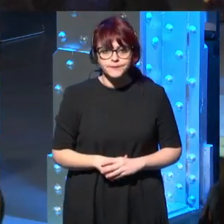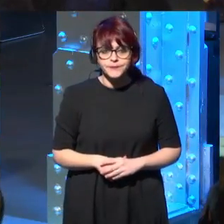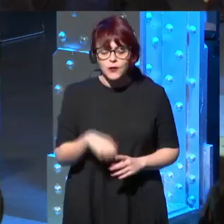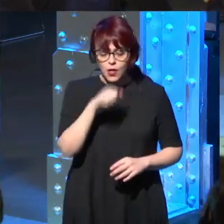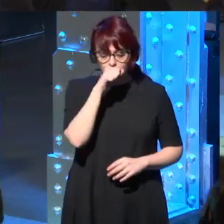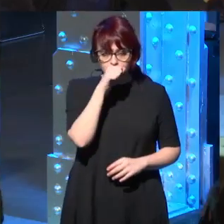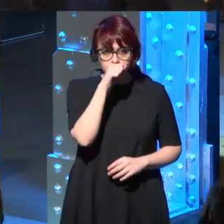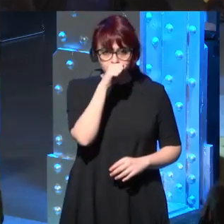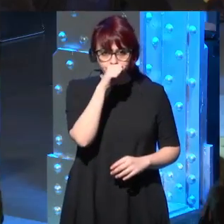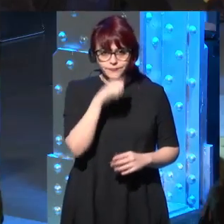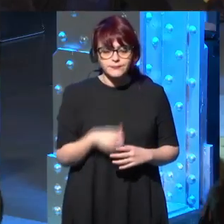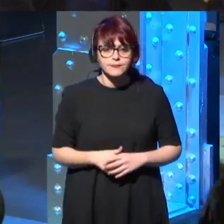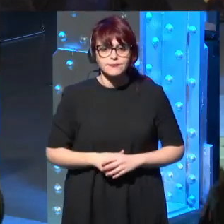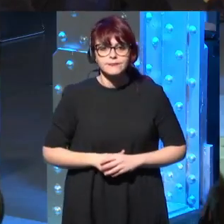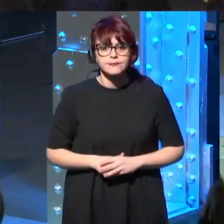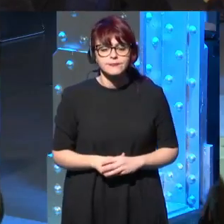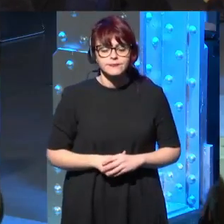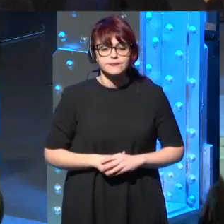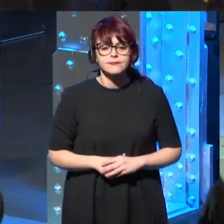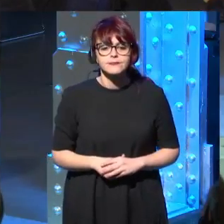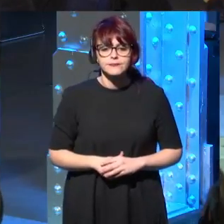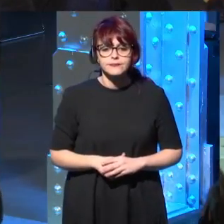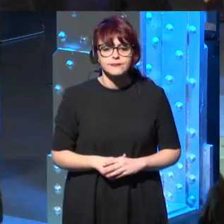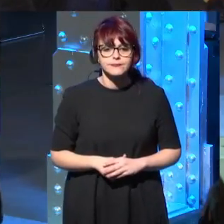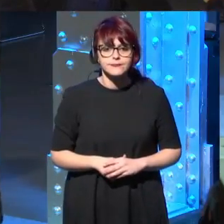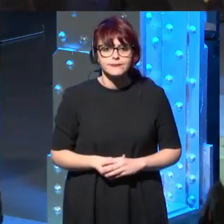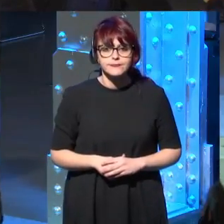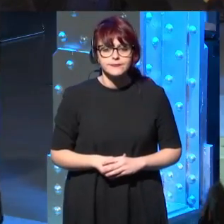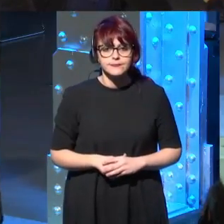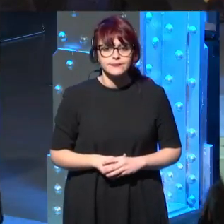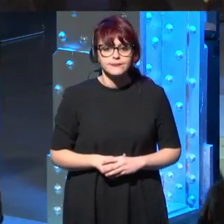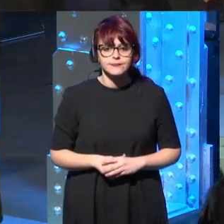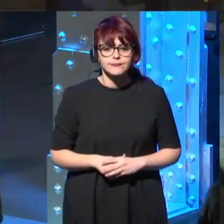Más? Any other questions?